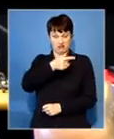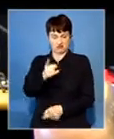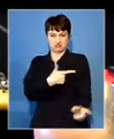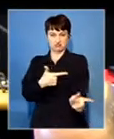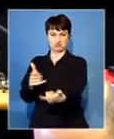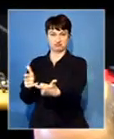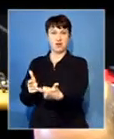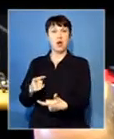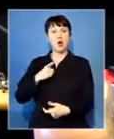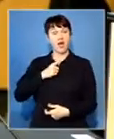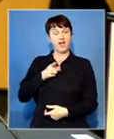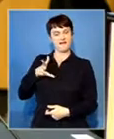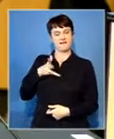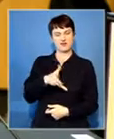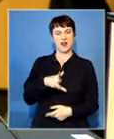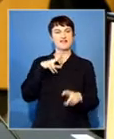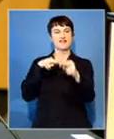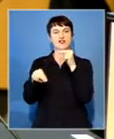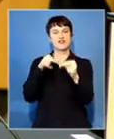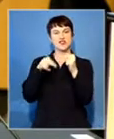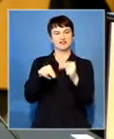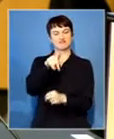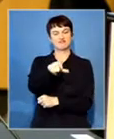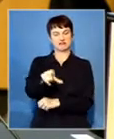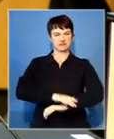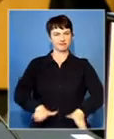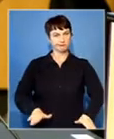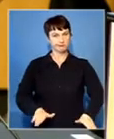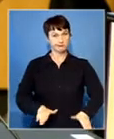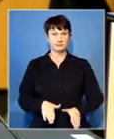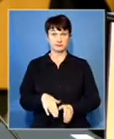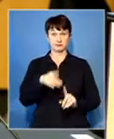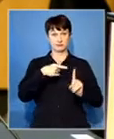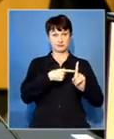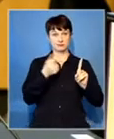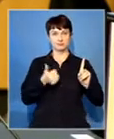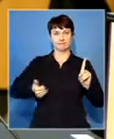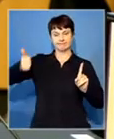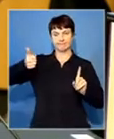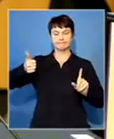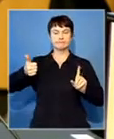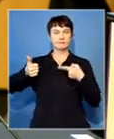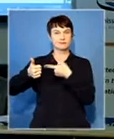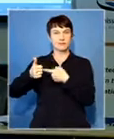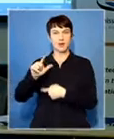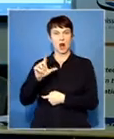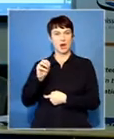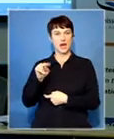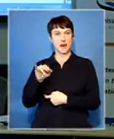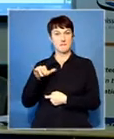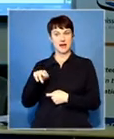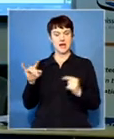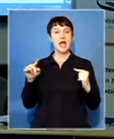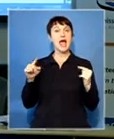to negotiate with the strikers. Correspondence between Ramaphosa and Lonmin's chief commercial officer took center stage. In